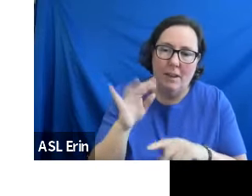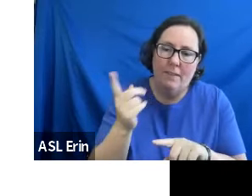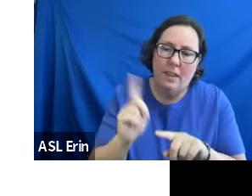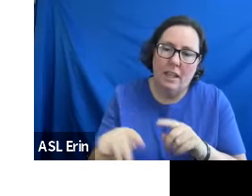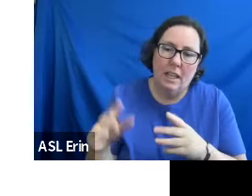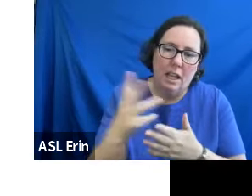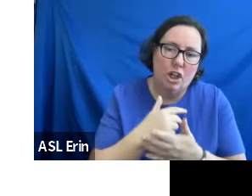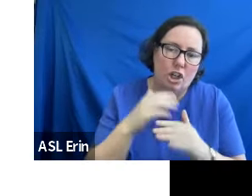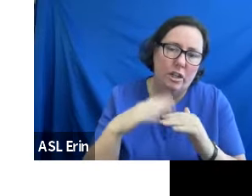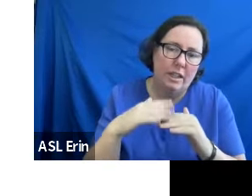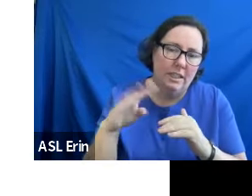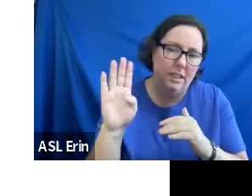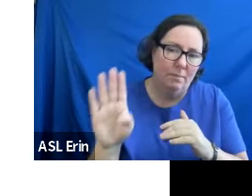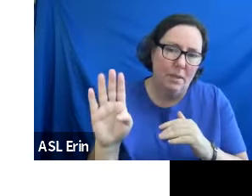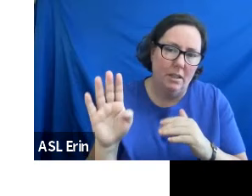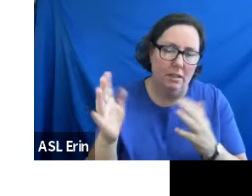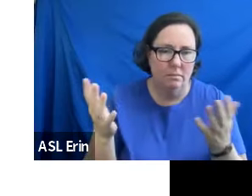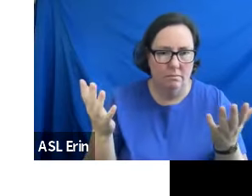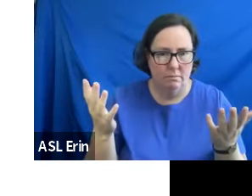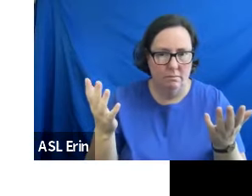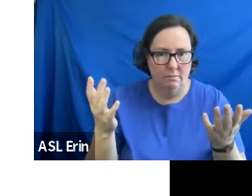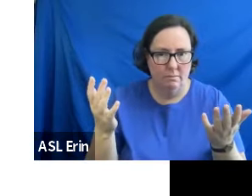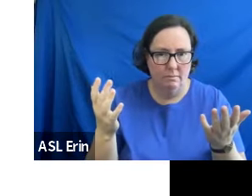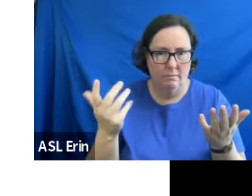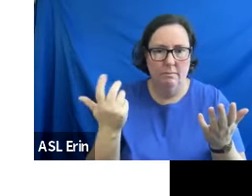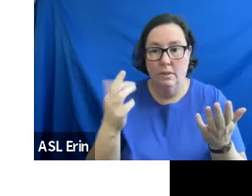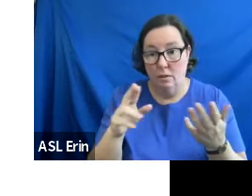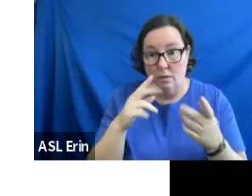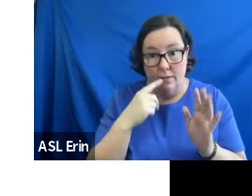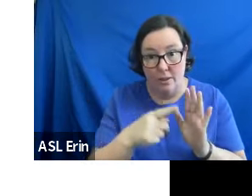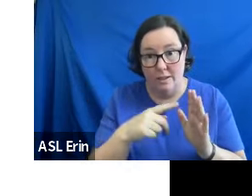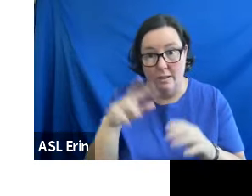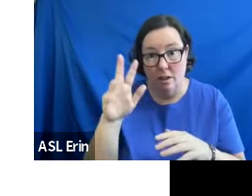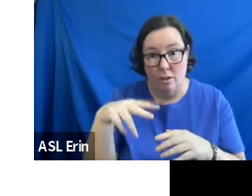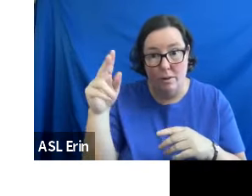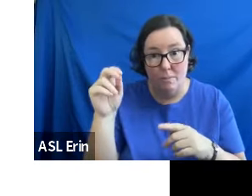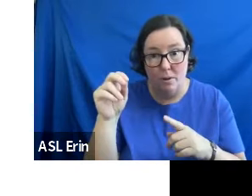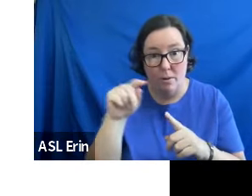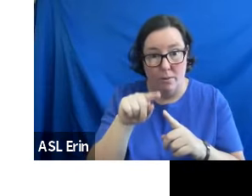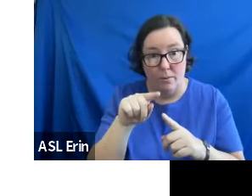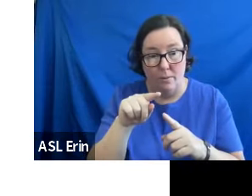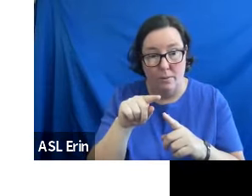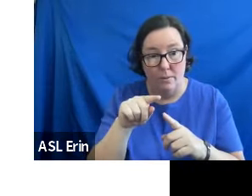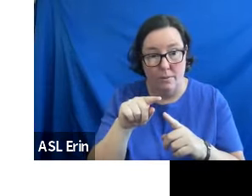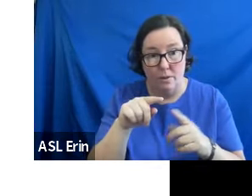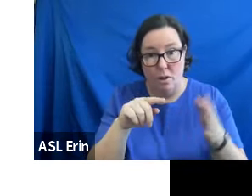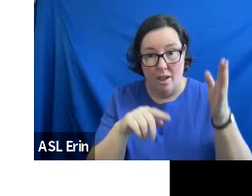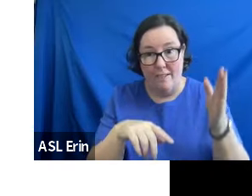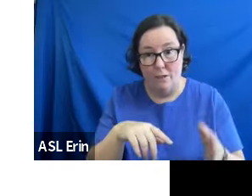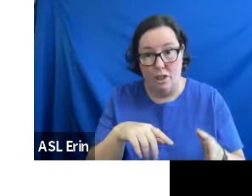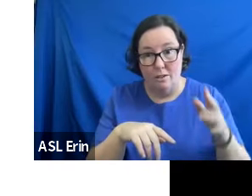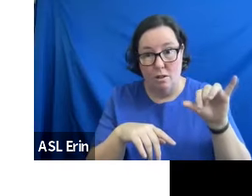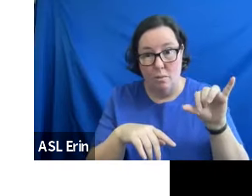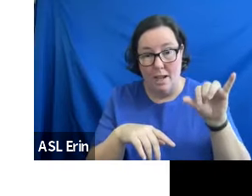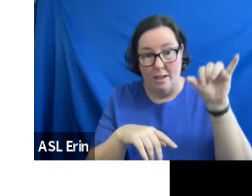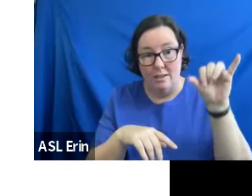earn at least a B, or in this case, a 3.0 on the vertical axis